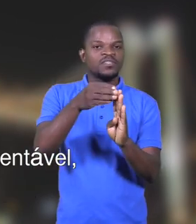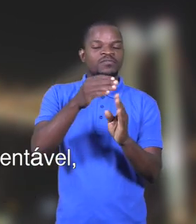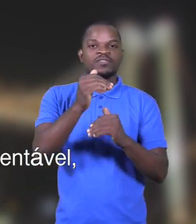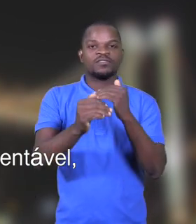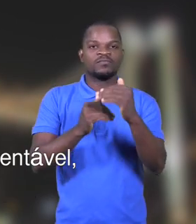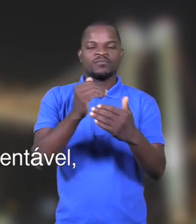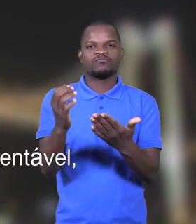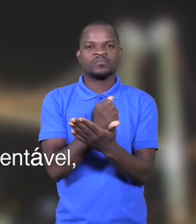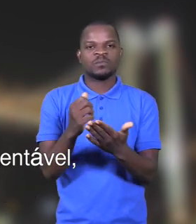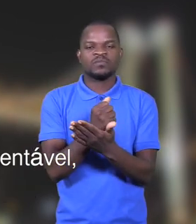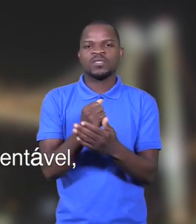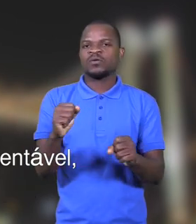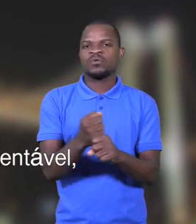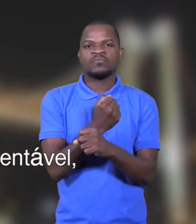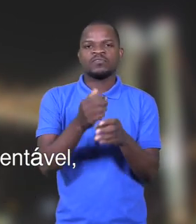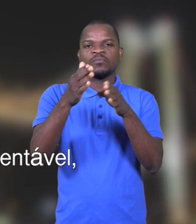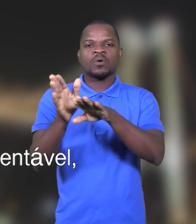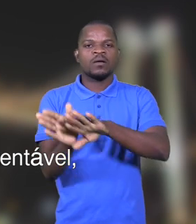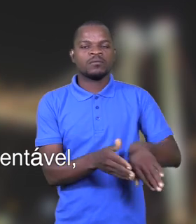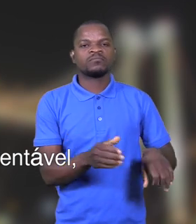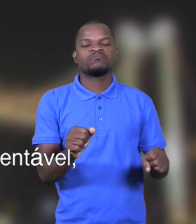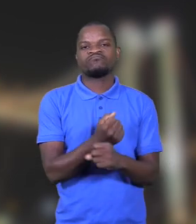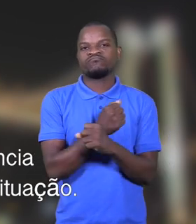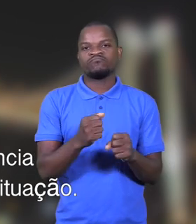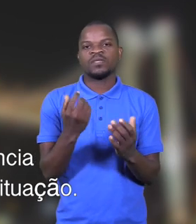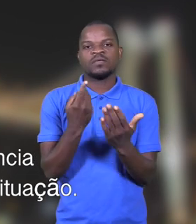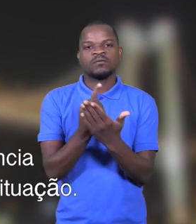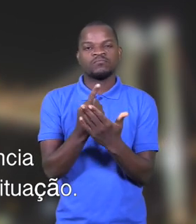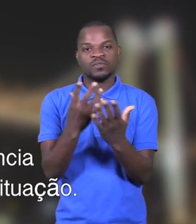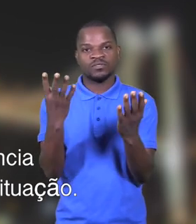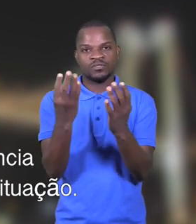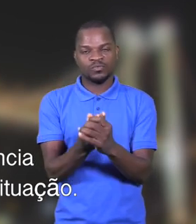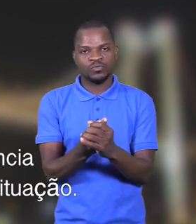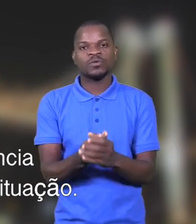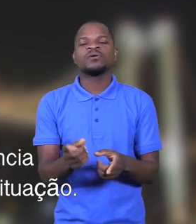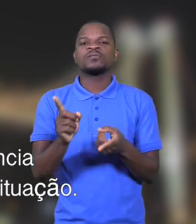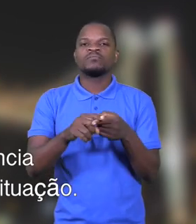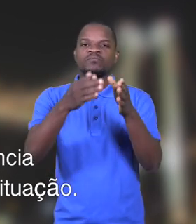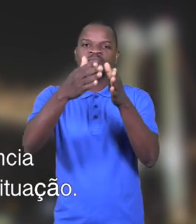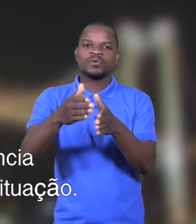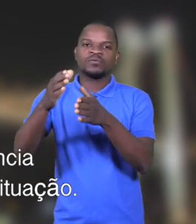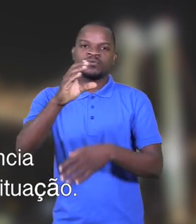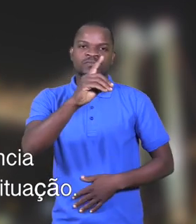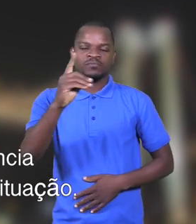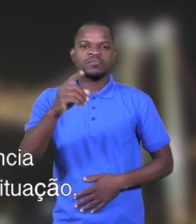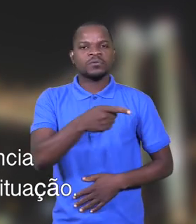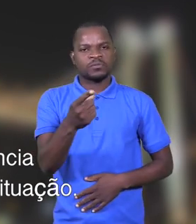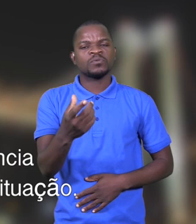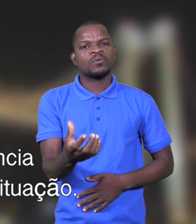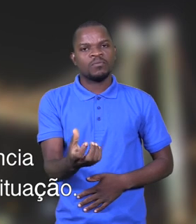Development Goals, we must leave no one behind. But we also know that persons with disabilities